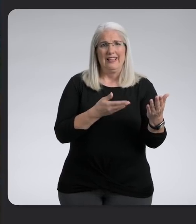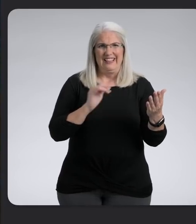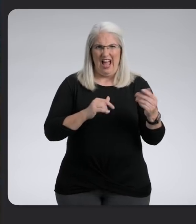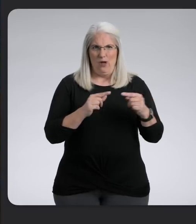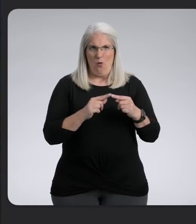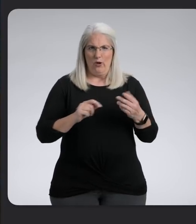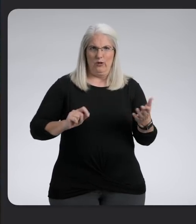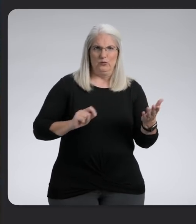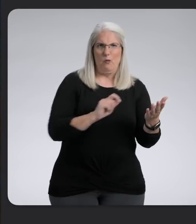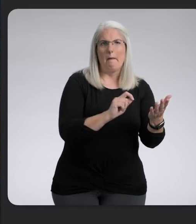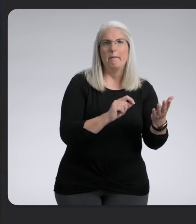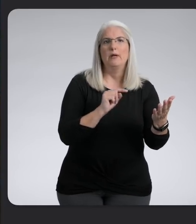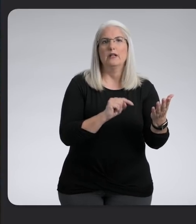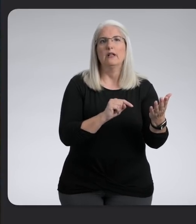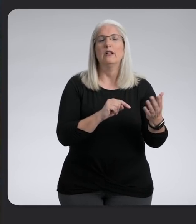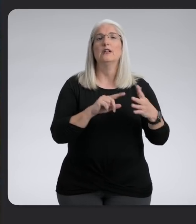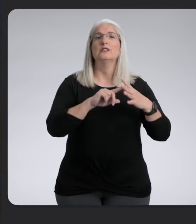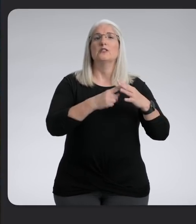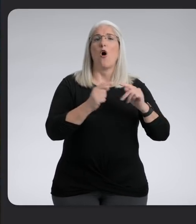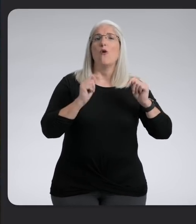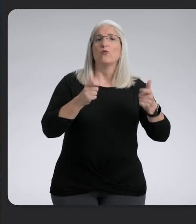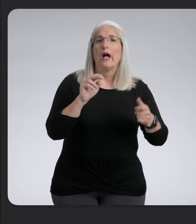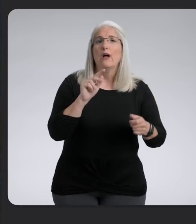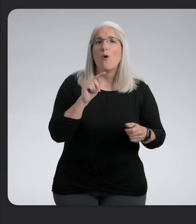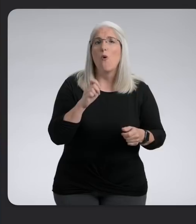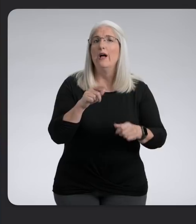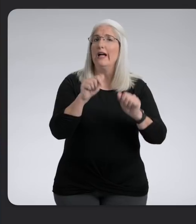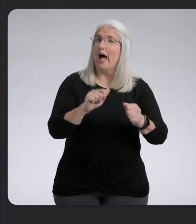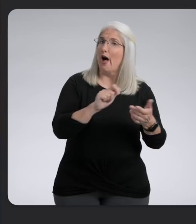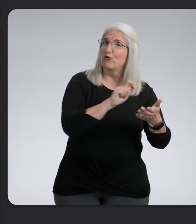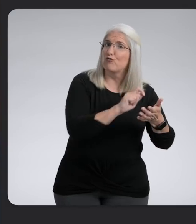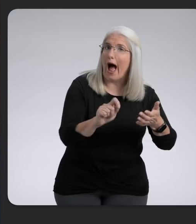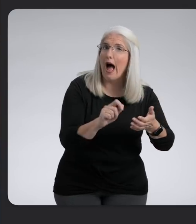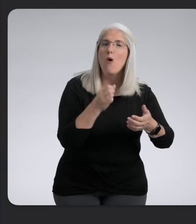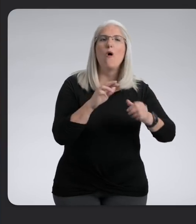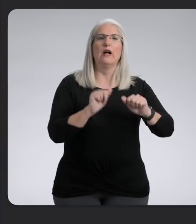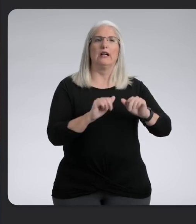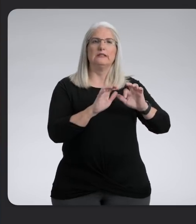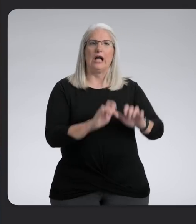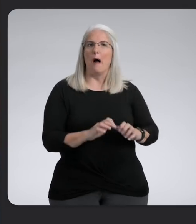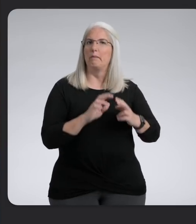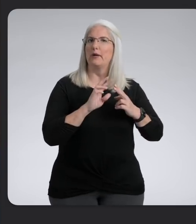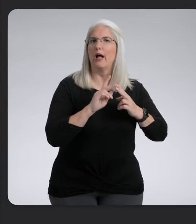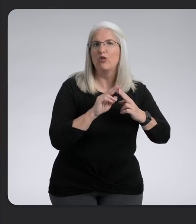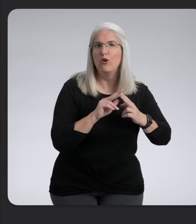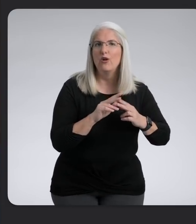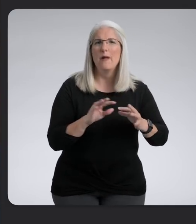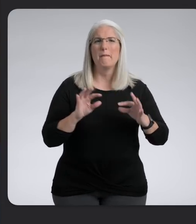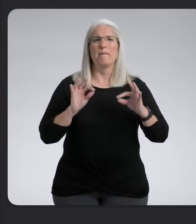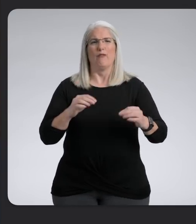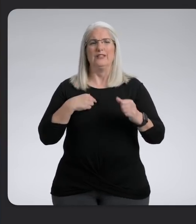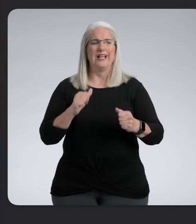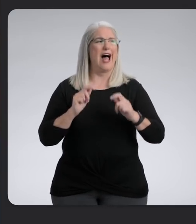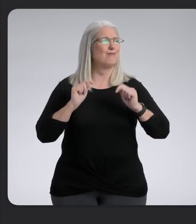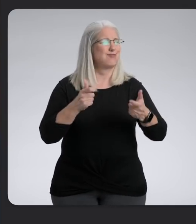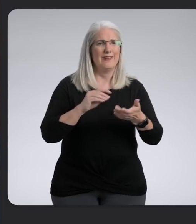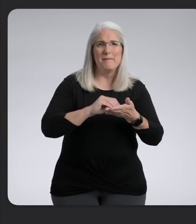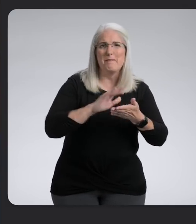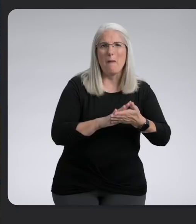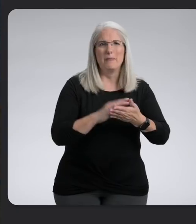that I've started a note, I can type, or I can write with Apple Pencil. It's perfect for jotting down something like a phone